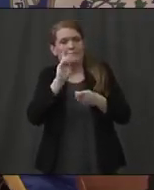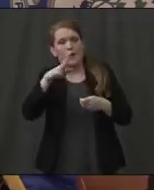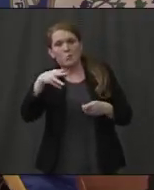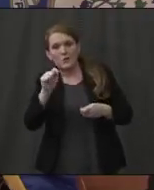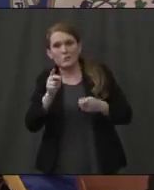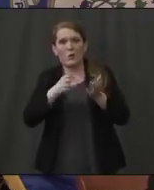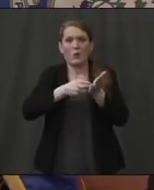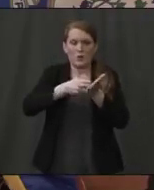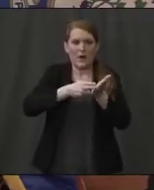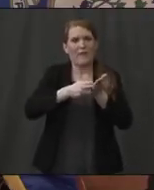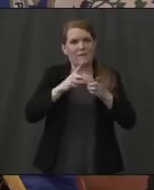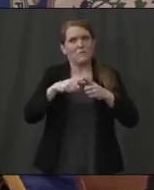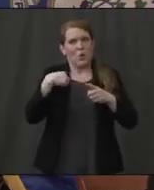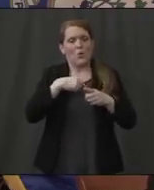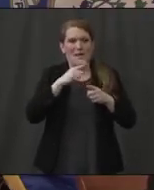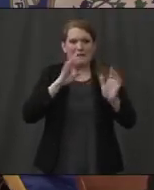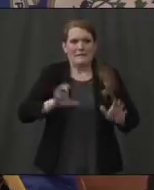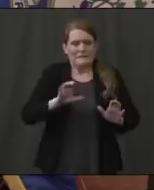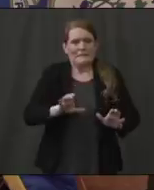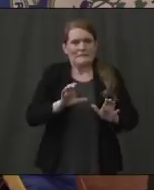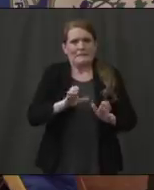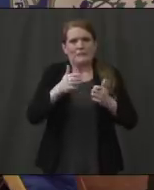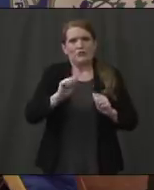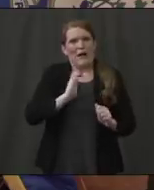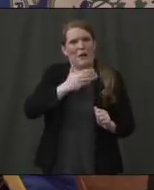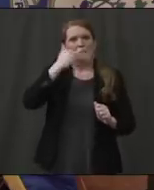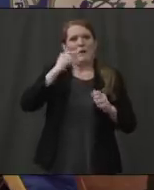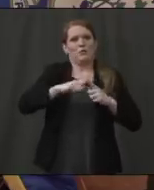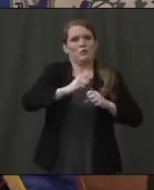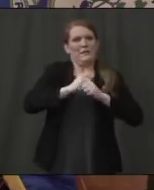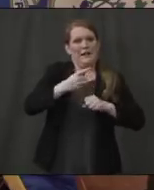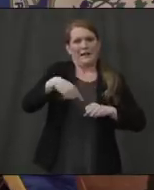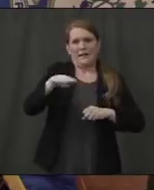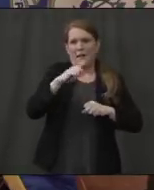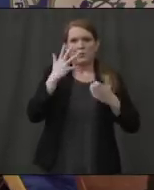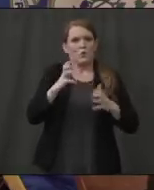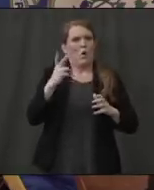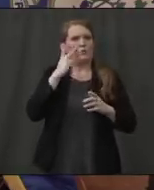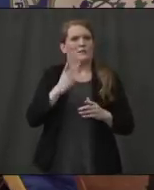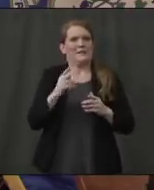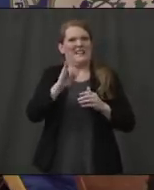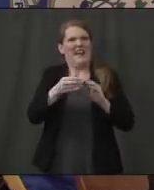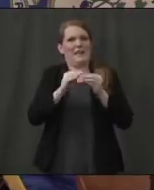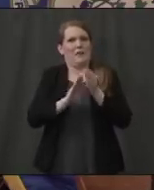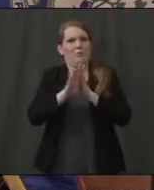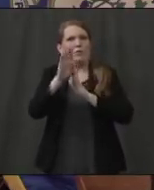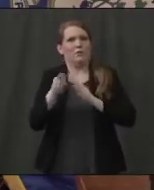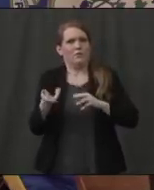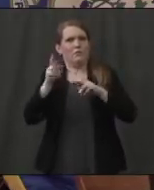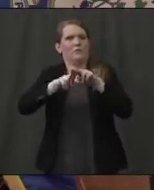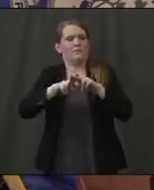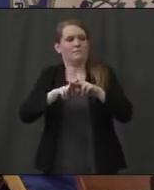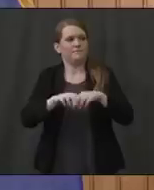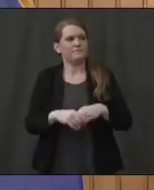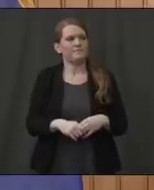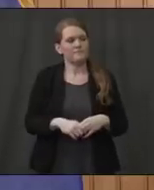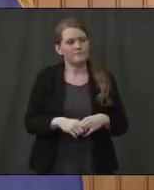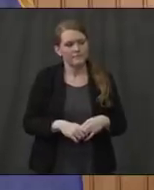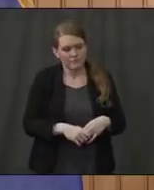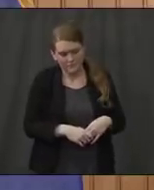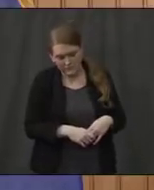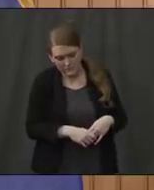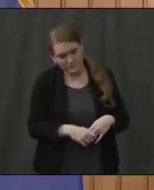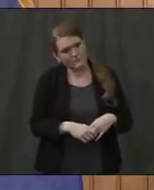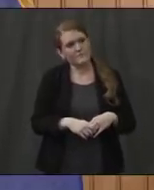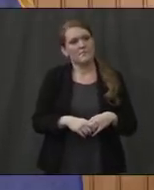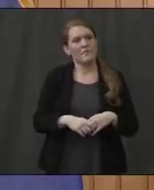really hard to protect them so that we don't see a lot of that. Different answer to your question, Chris.